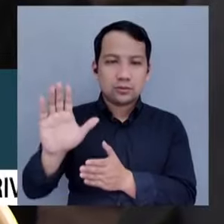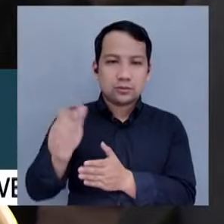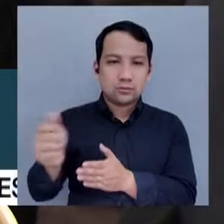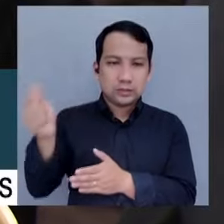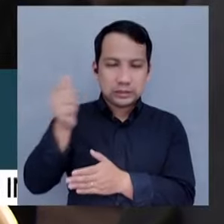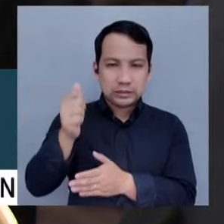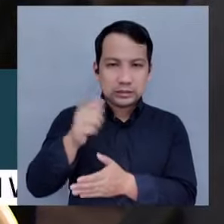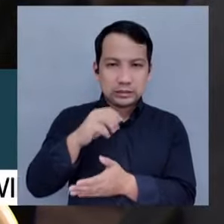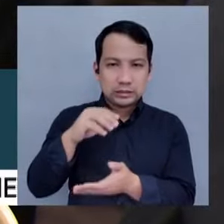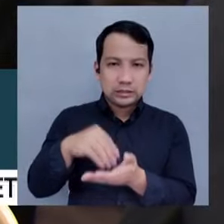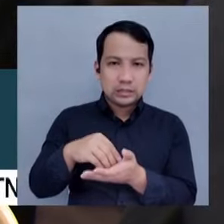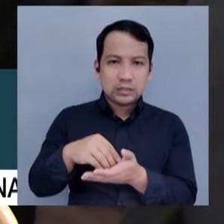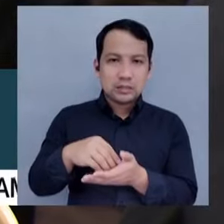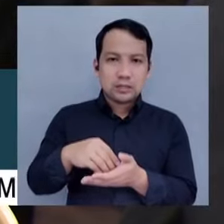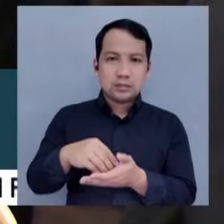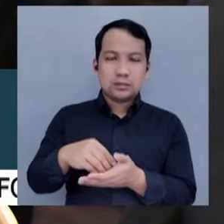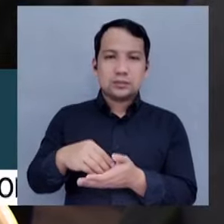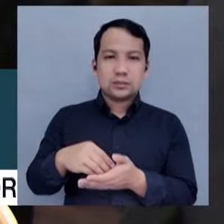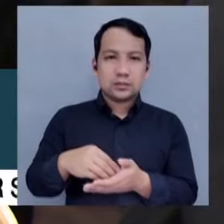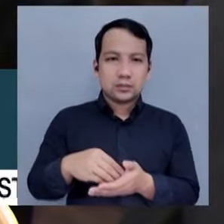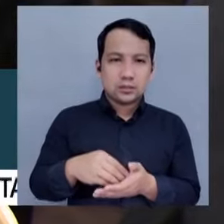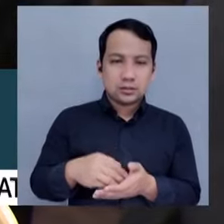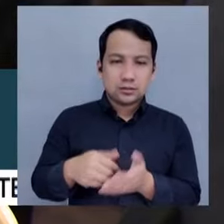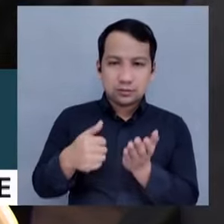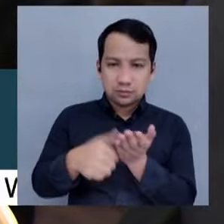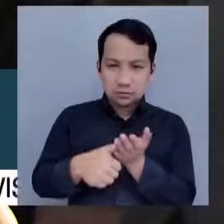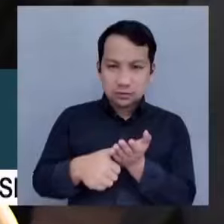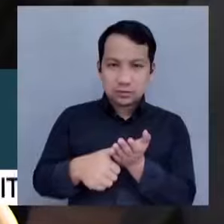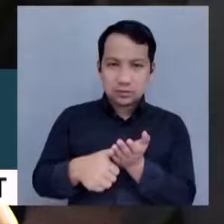Go earlier said she plans to seek re-election.